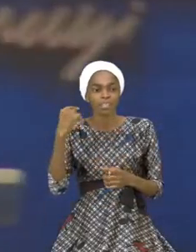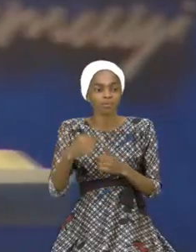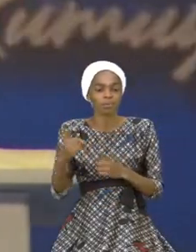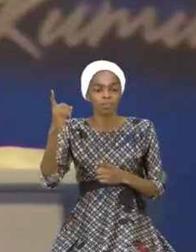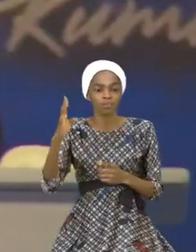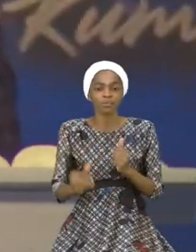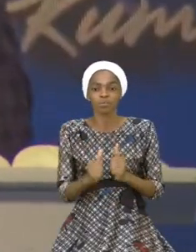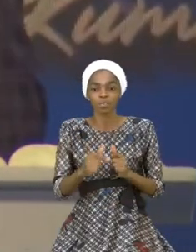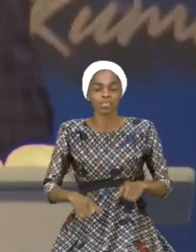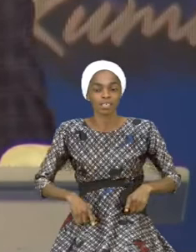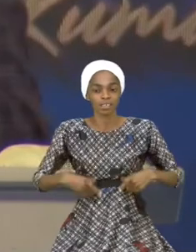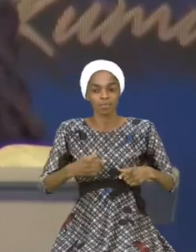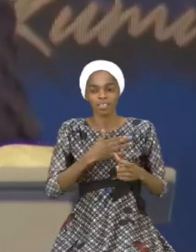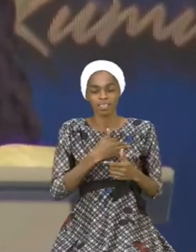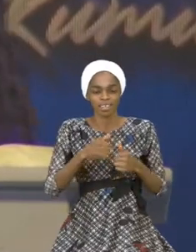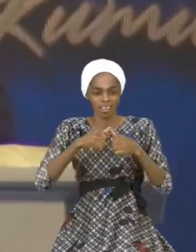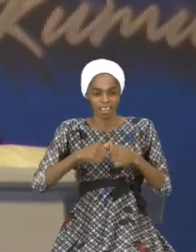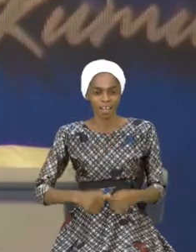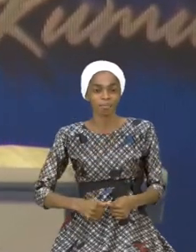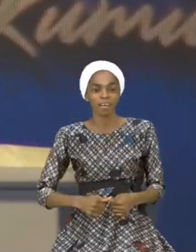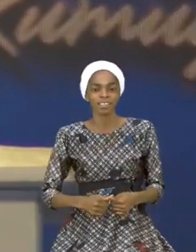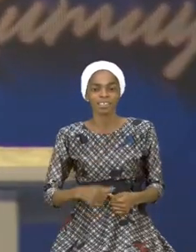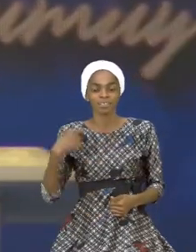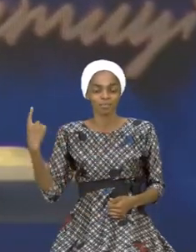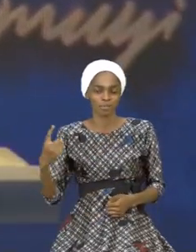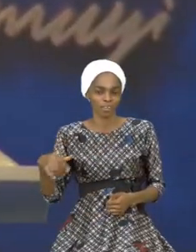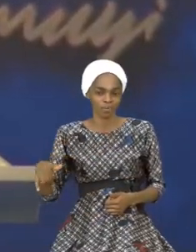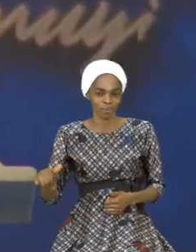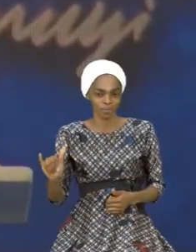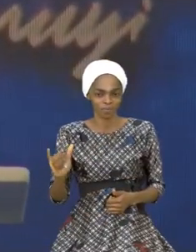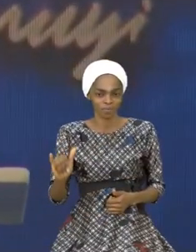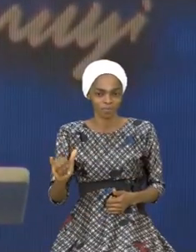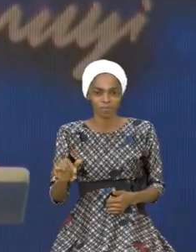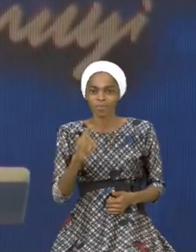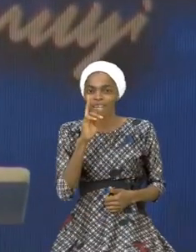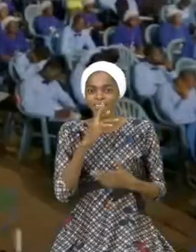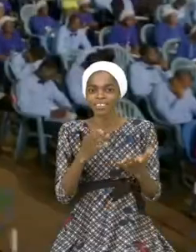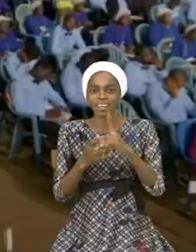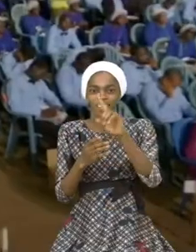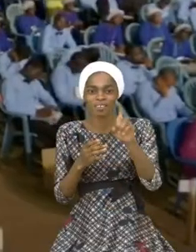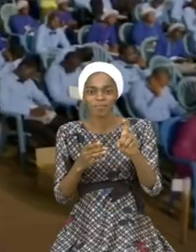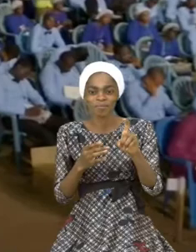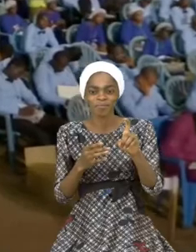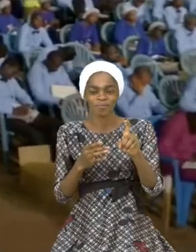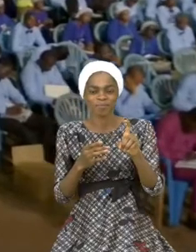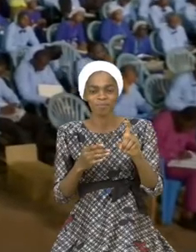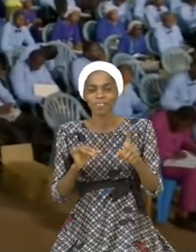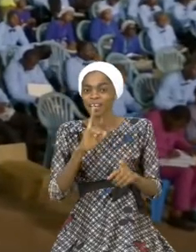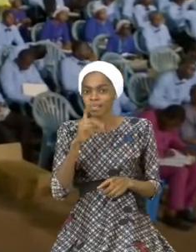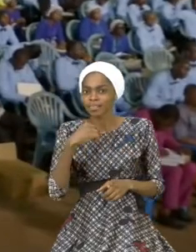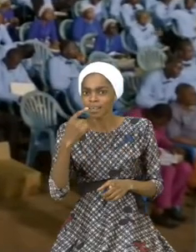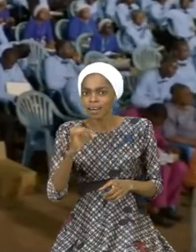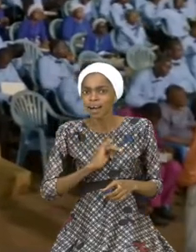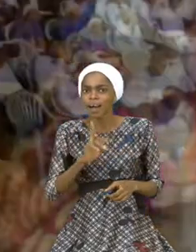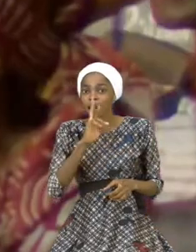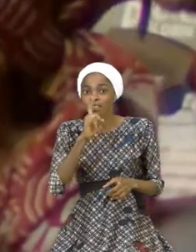and abide us forever are you there i said are you